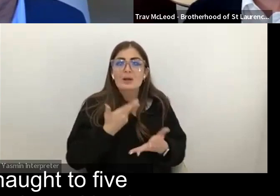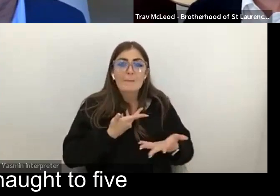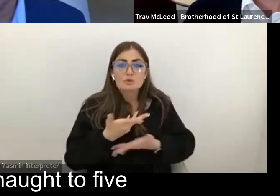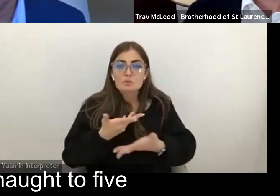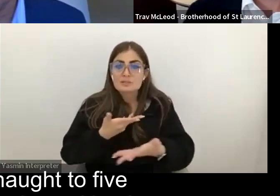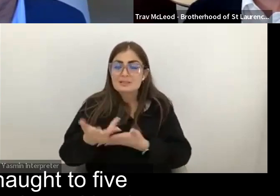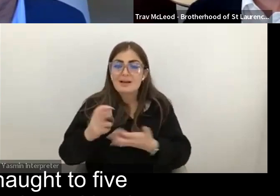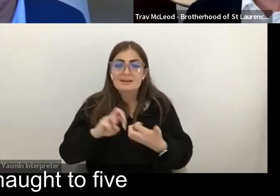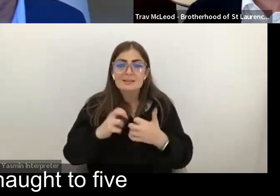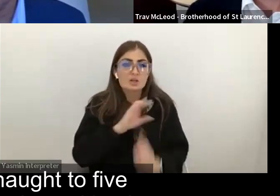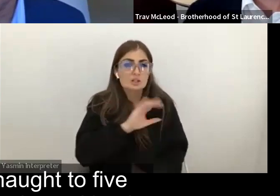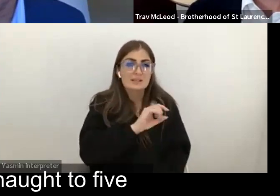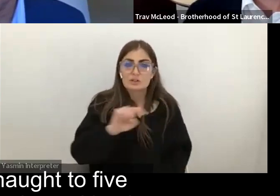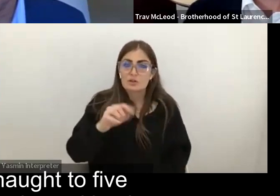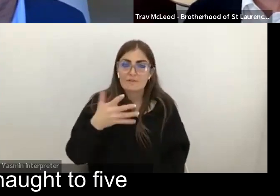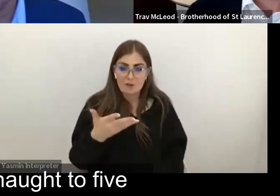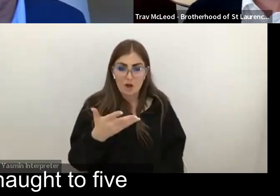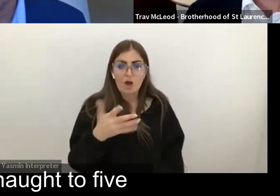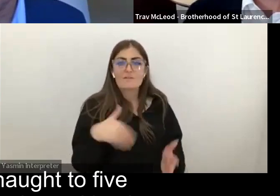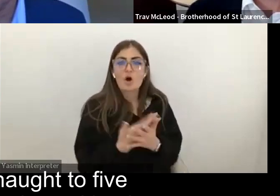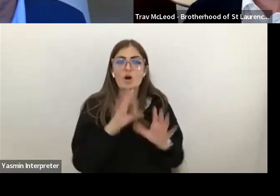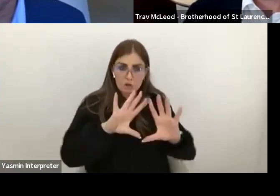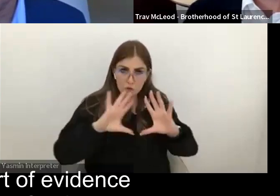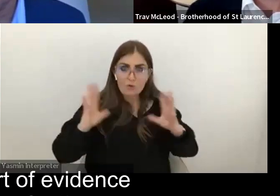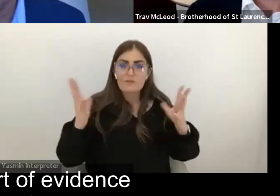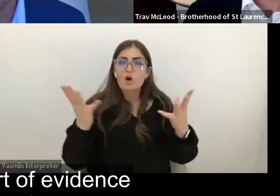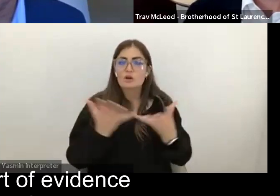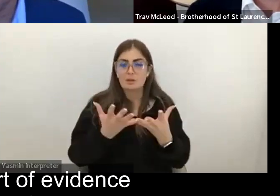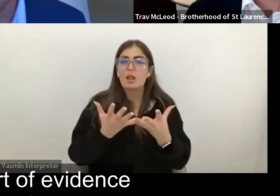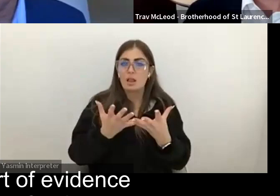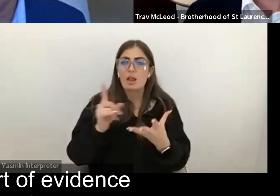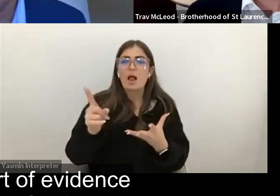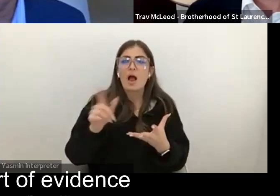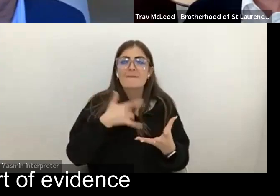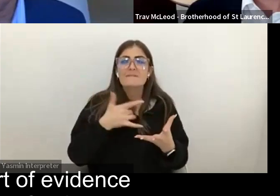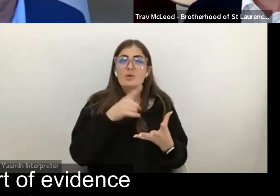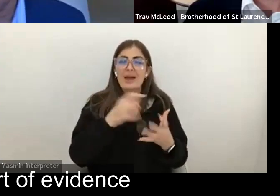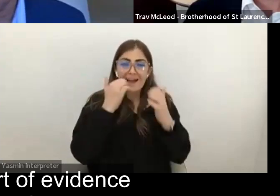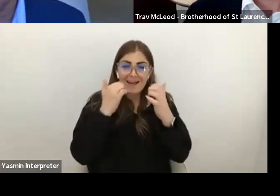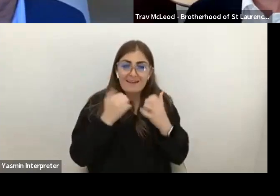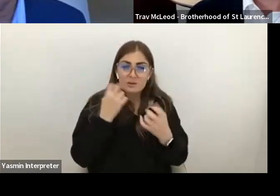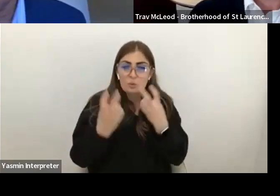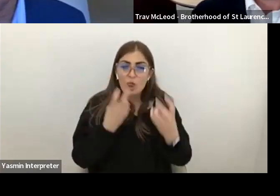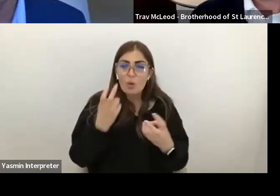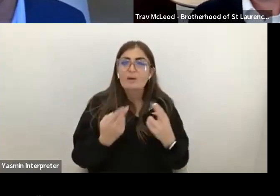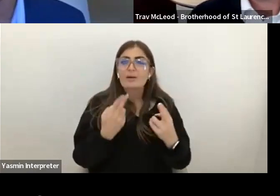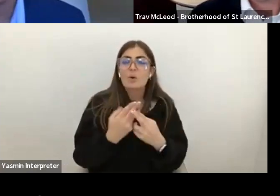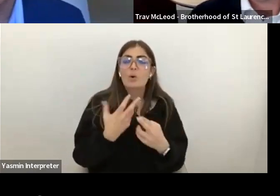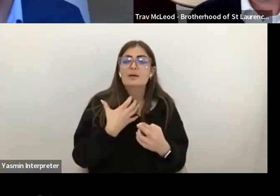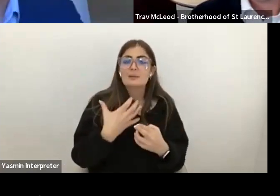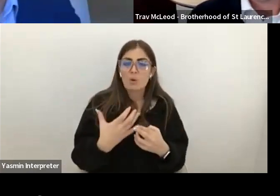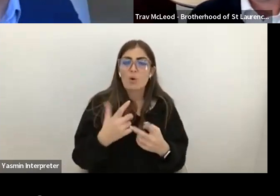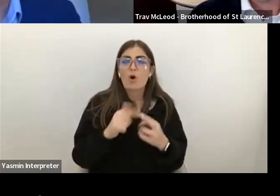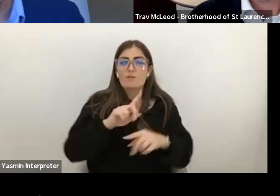issue of 0 to 5 provision on a universal basis. I think the sort of evidence we're looking for there is of